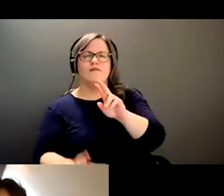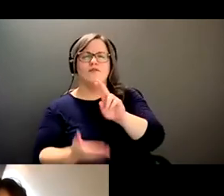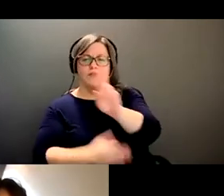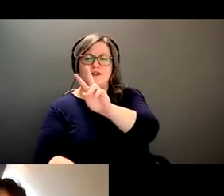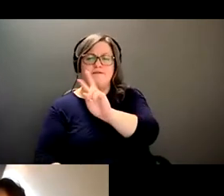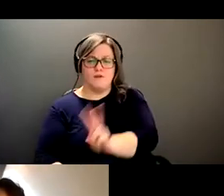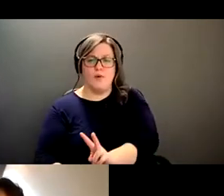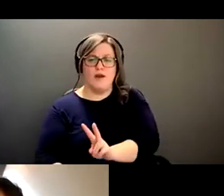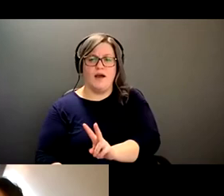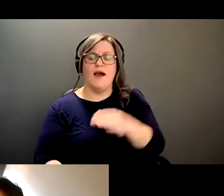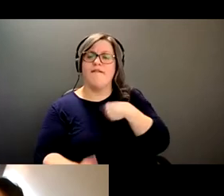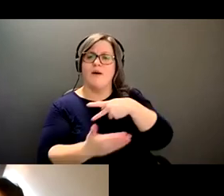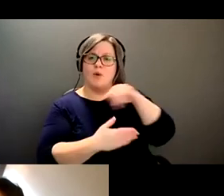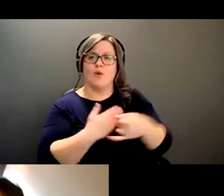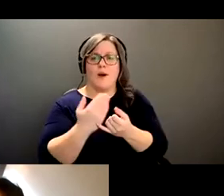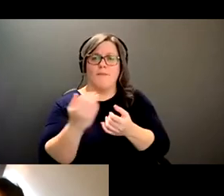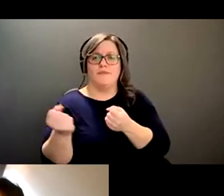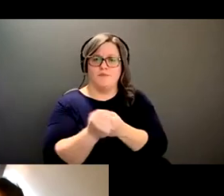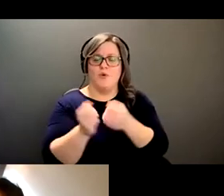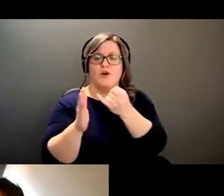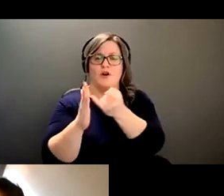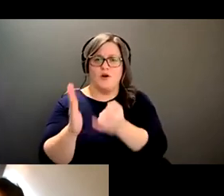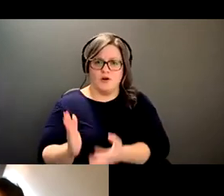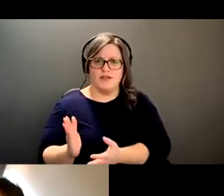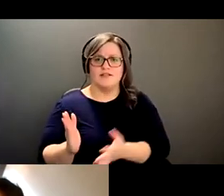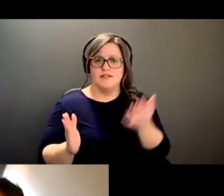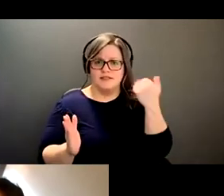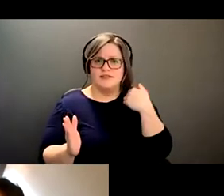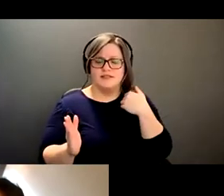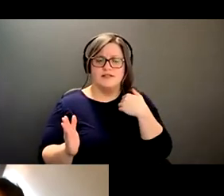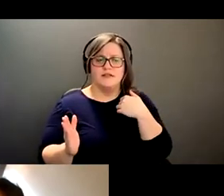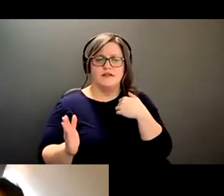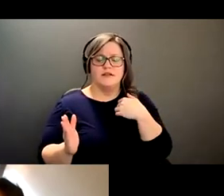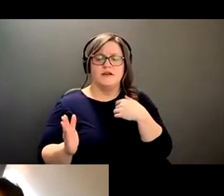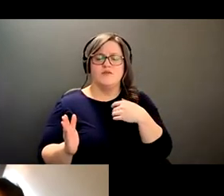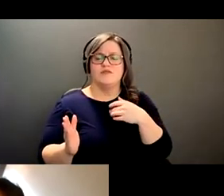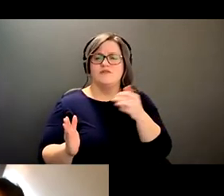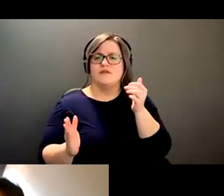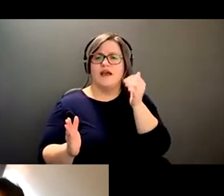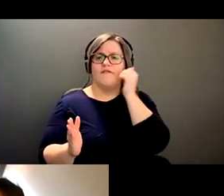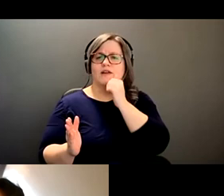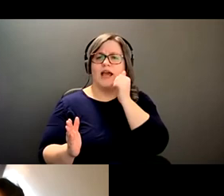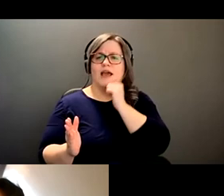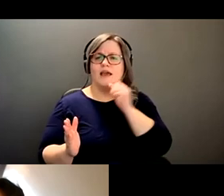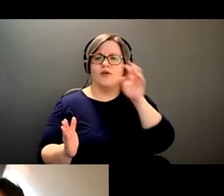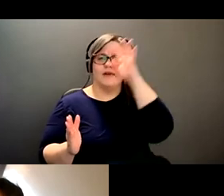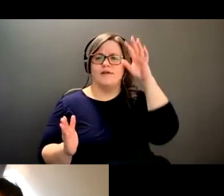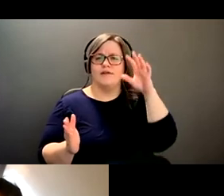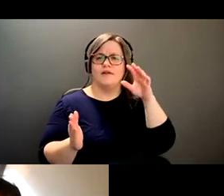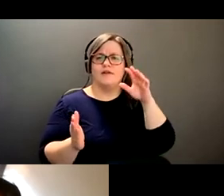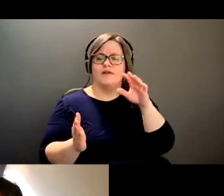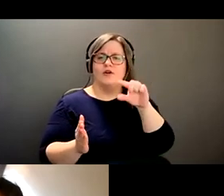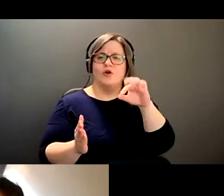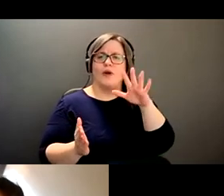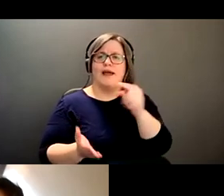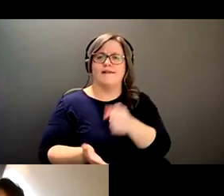support artists through the early months of the pandemic was sort of an everyday creativity grant program where it was really artist-centered and